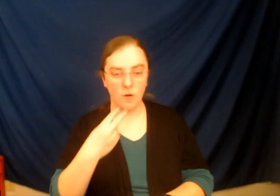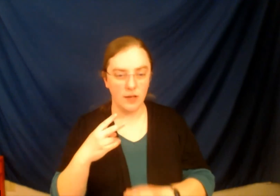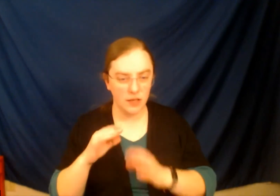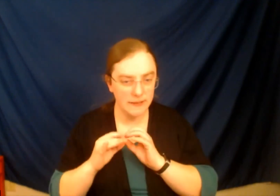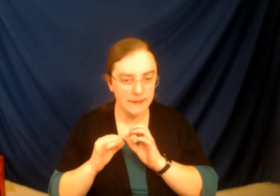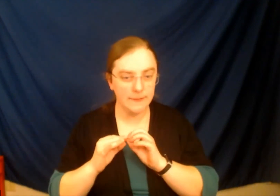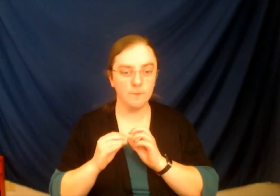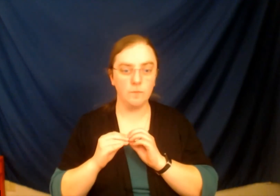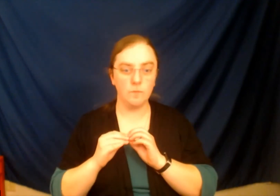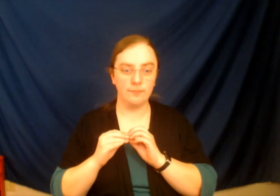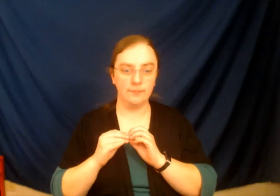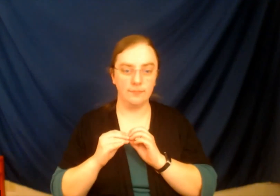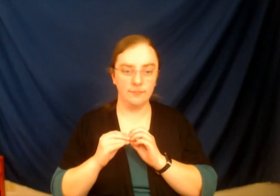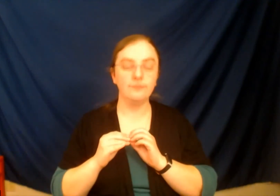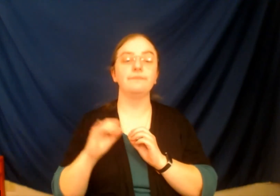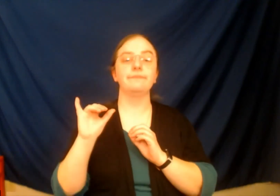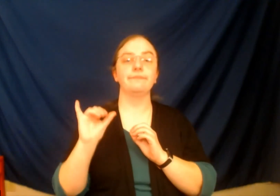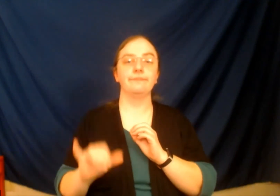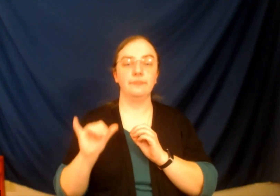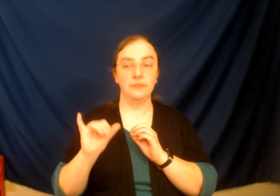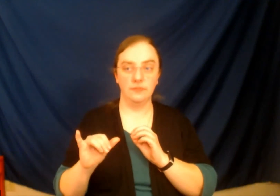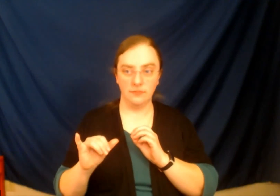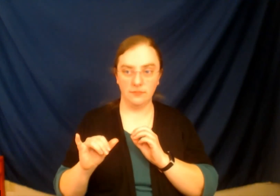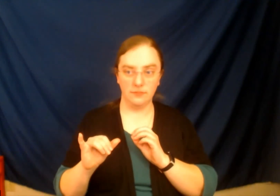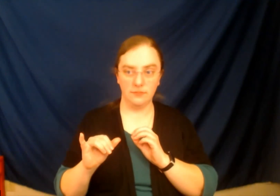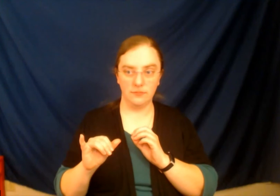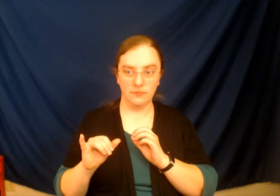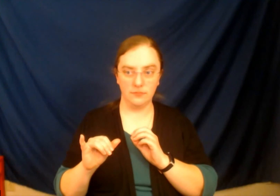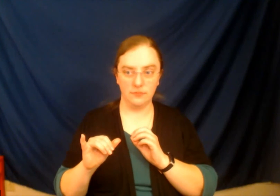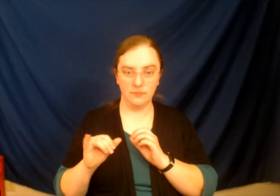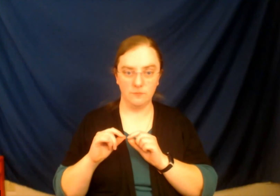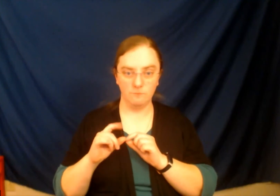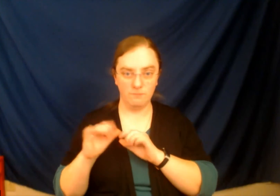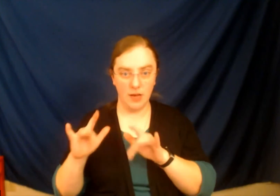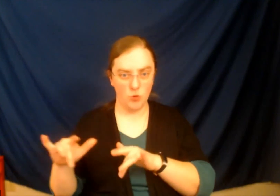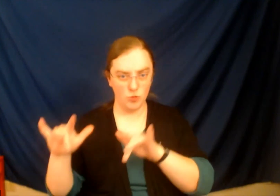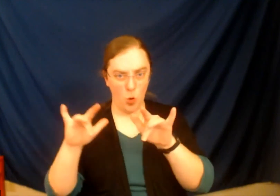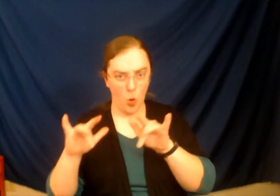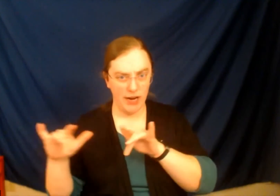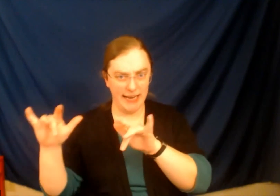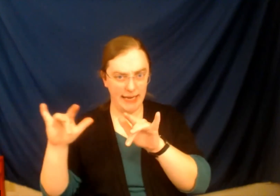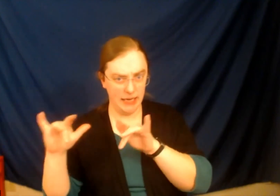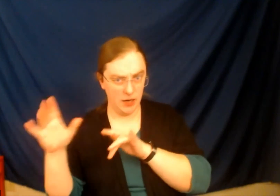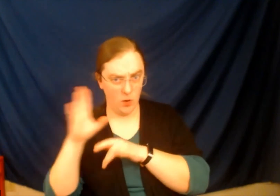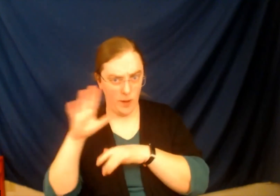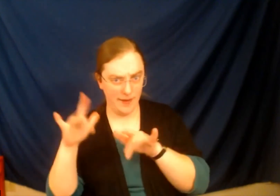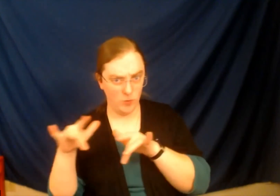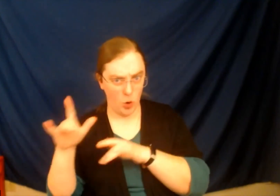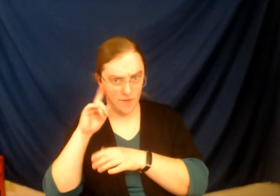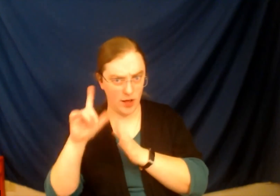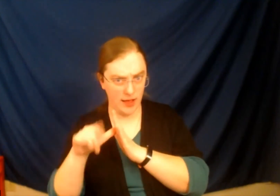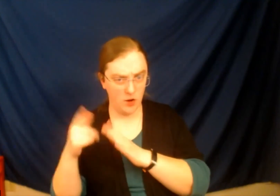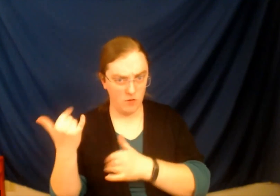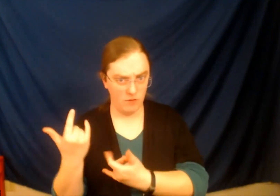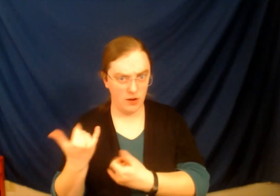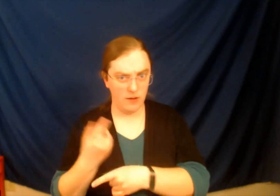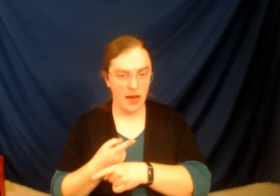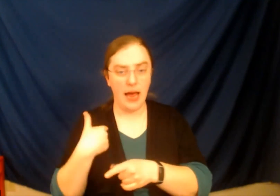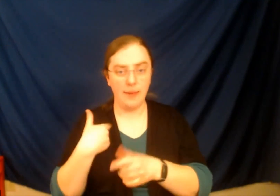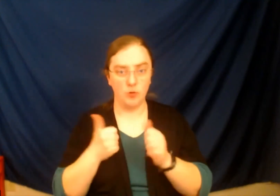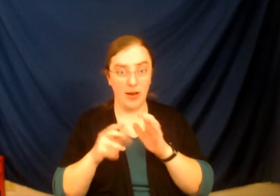Me say like this meeting is being recorded, something like that. Mm-hmm. I try to take it out,